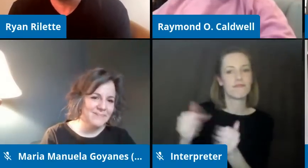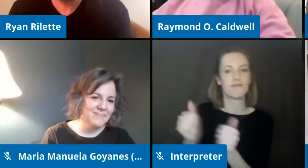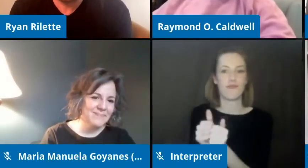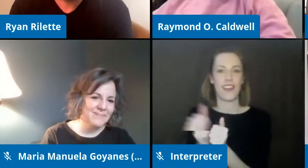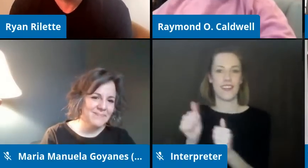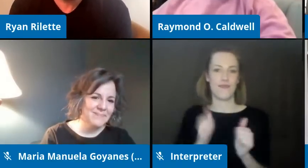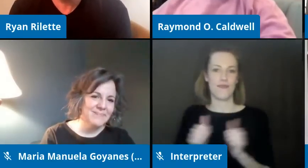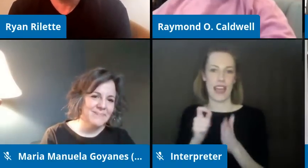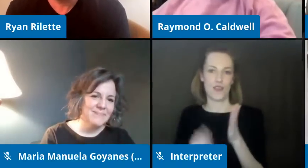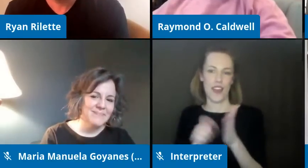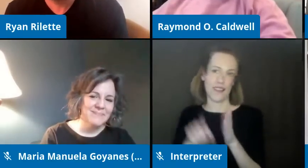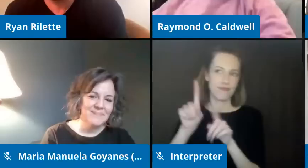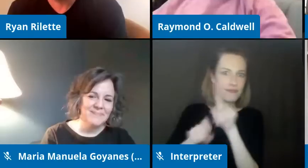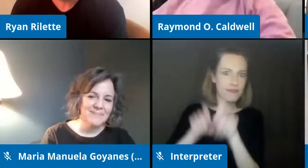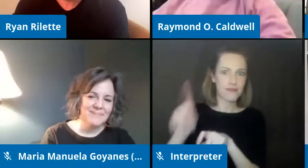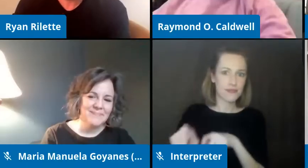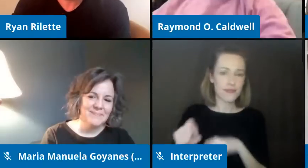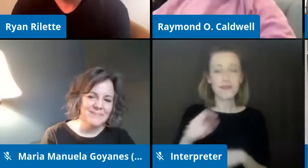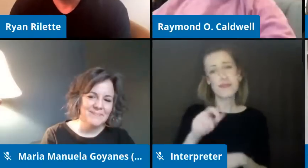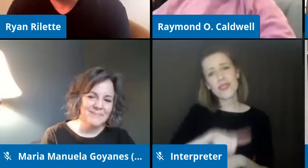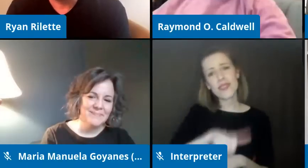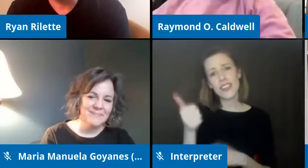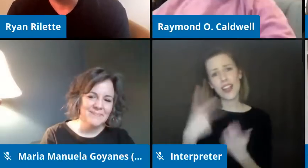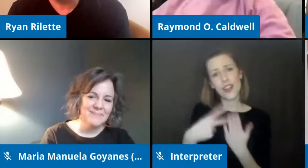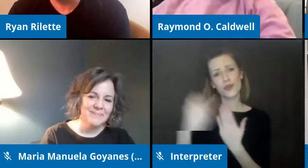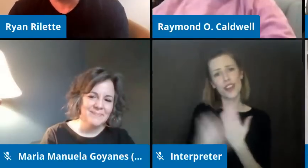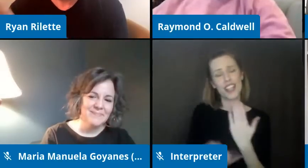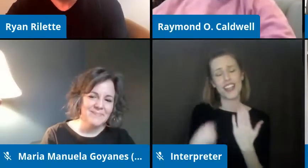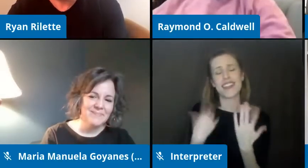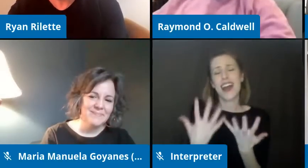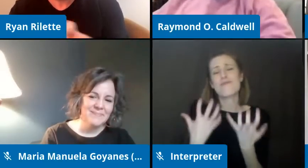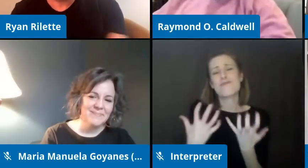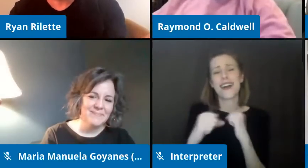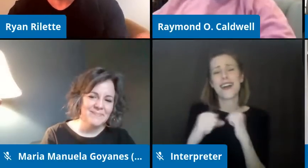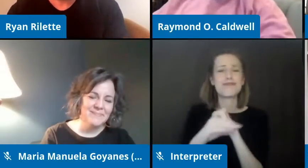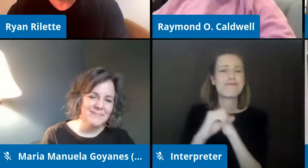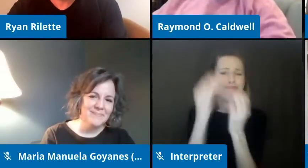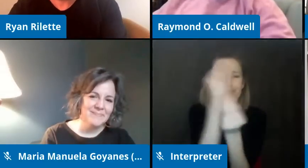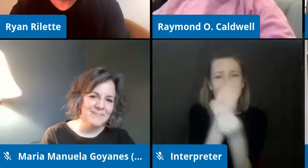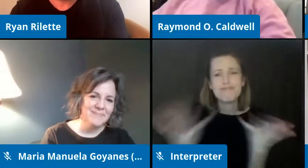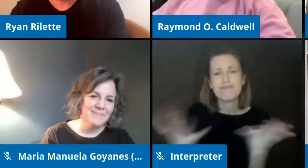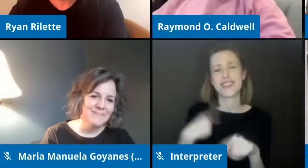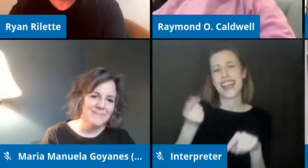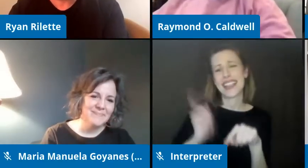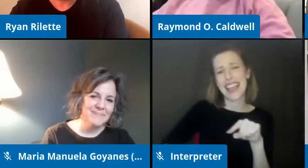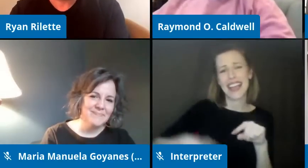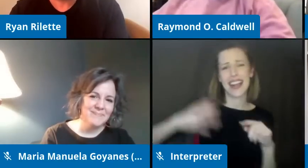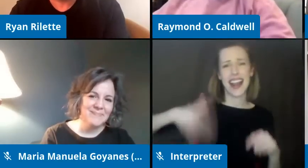talk about, but I can't yet because we haven't announced it yet. But that will mirror different parts